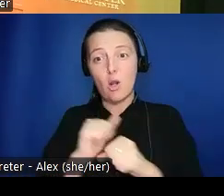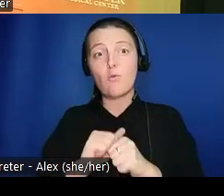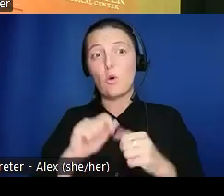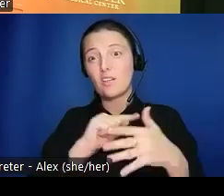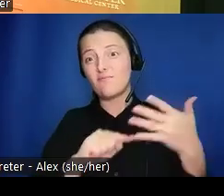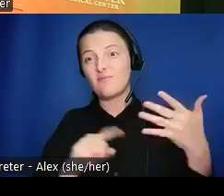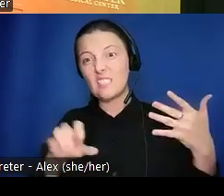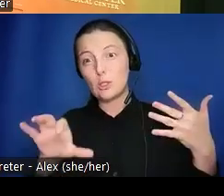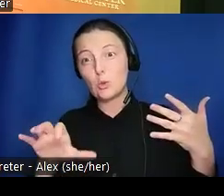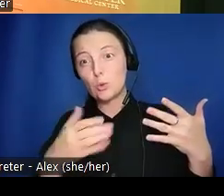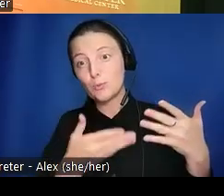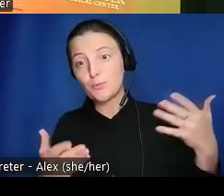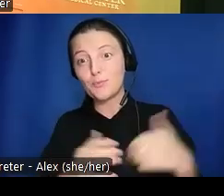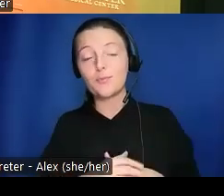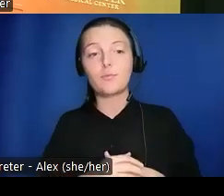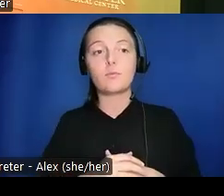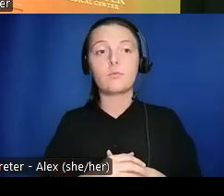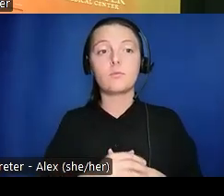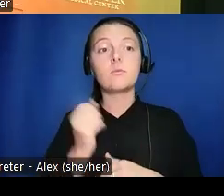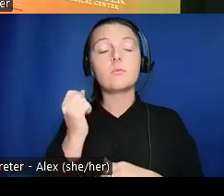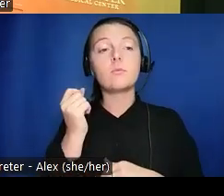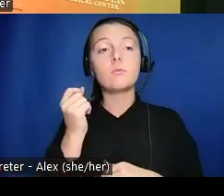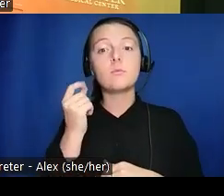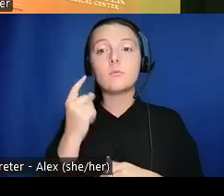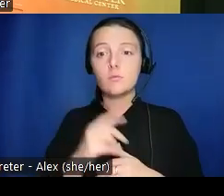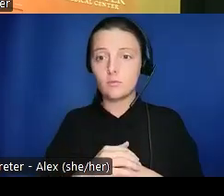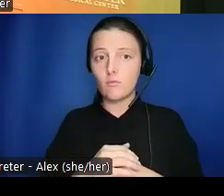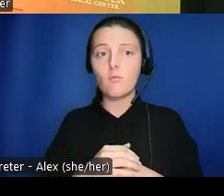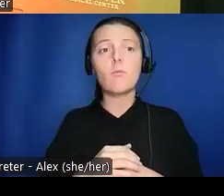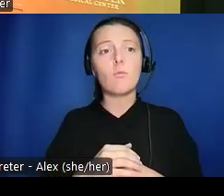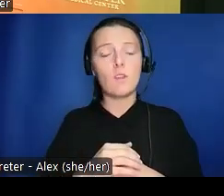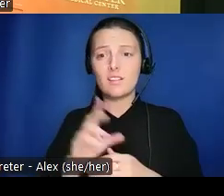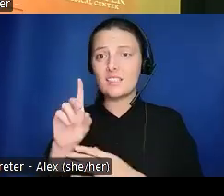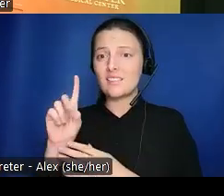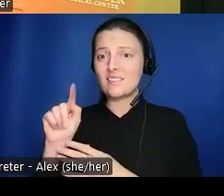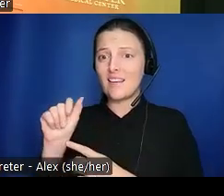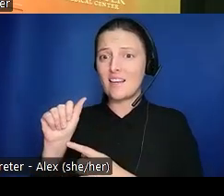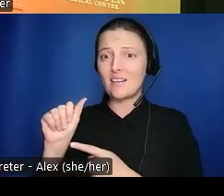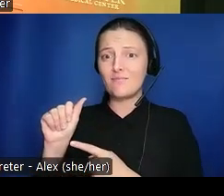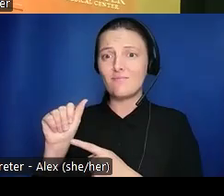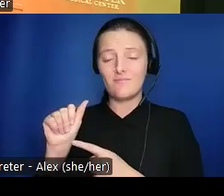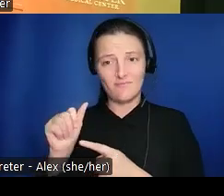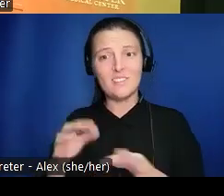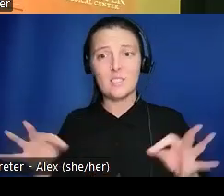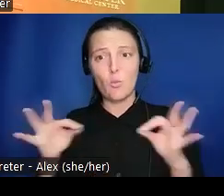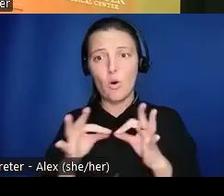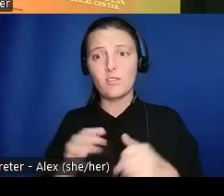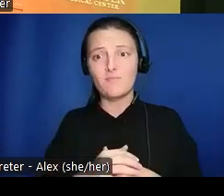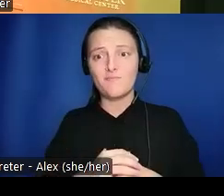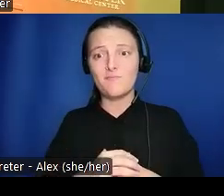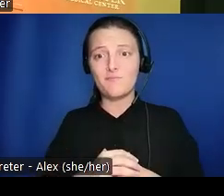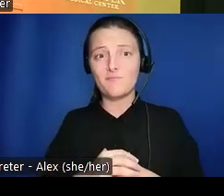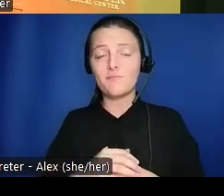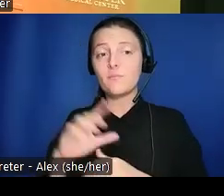And because there is an importance of data and dashboard